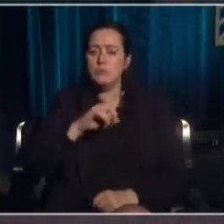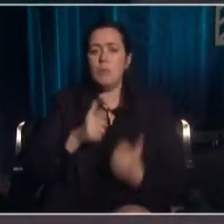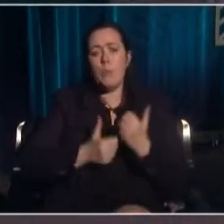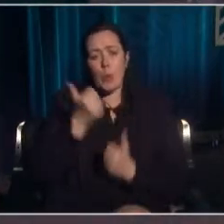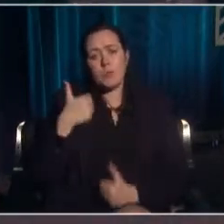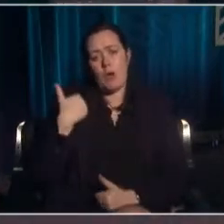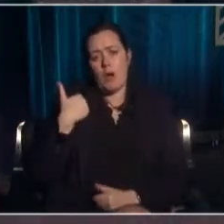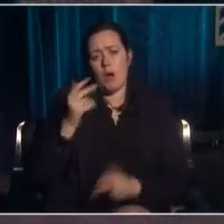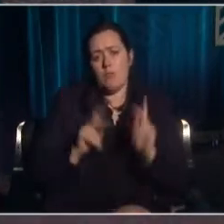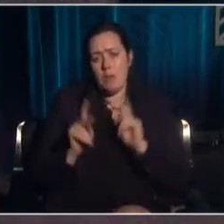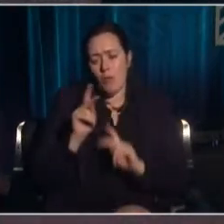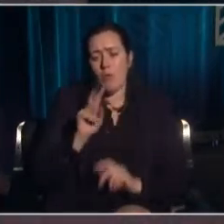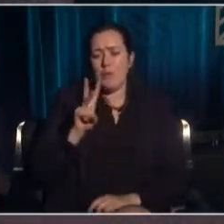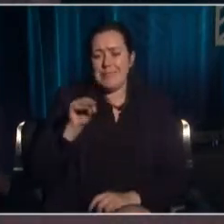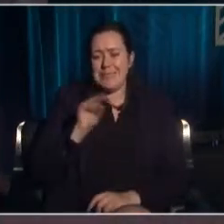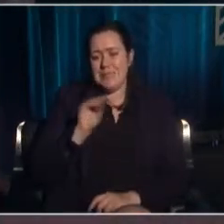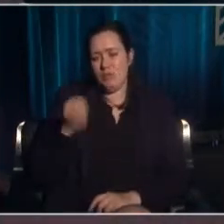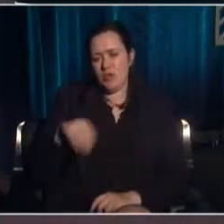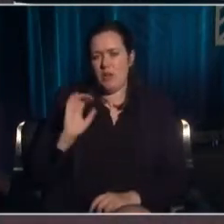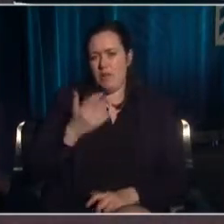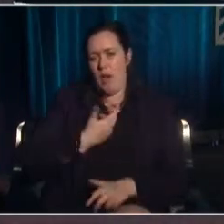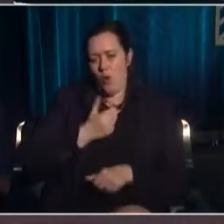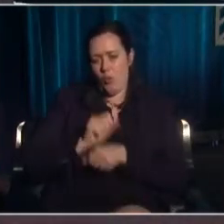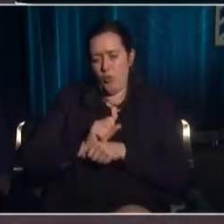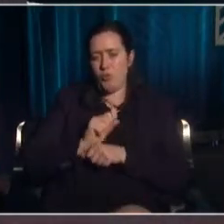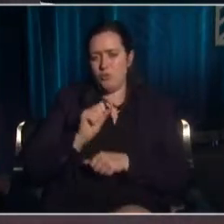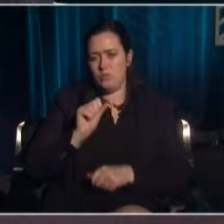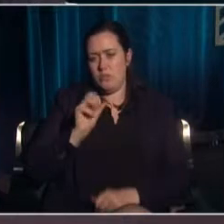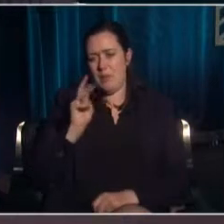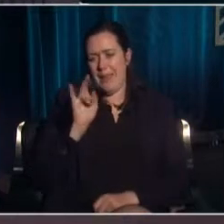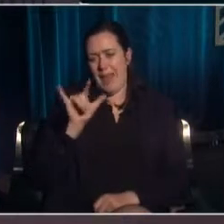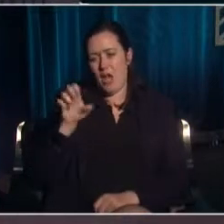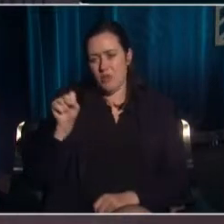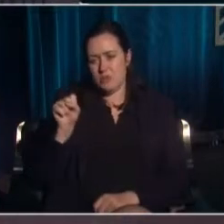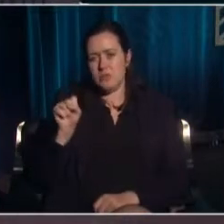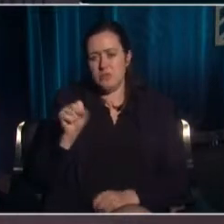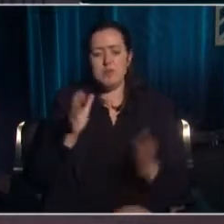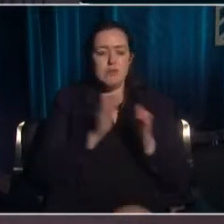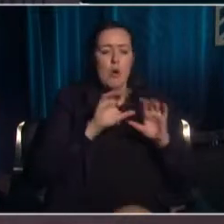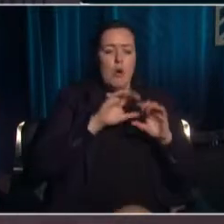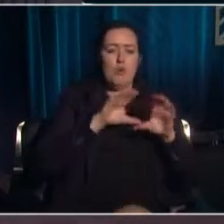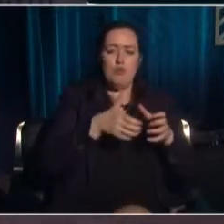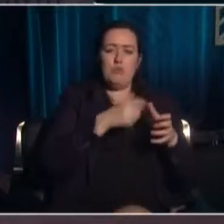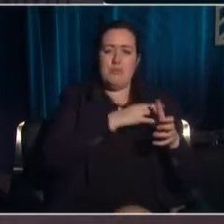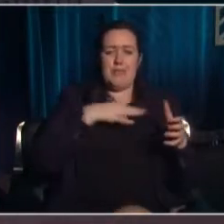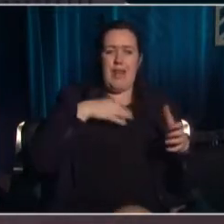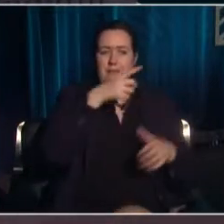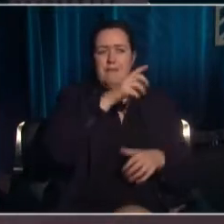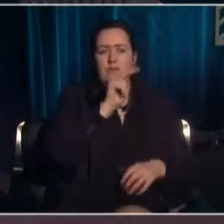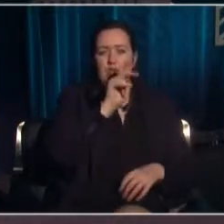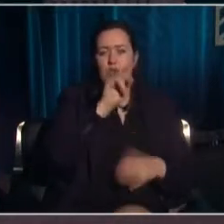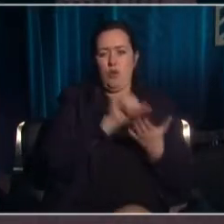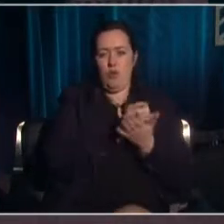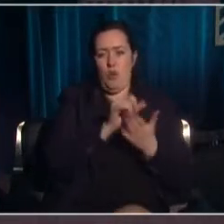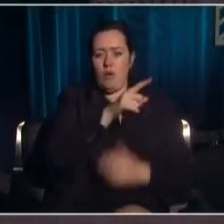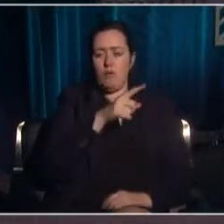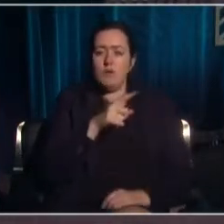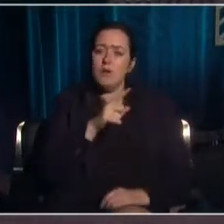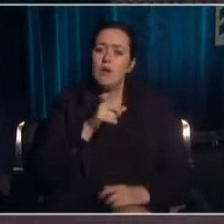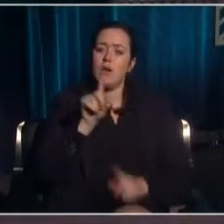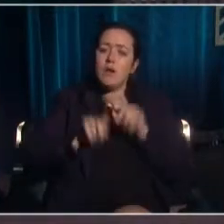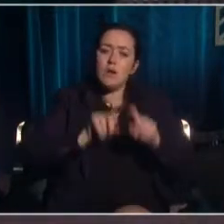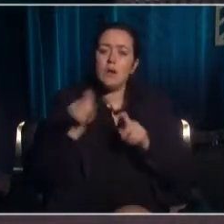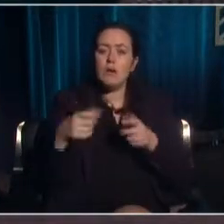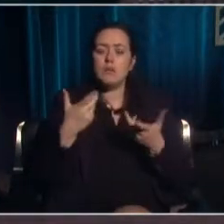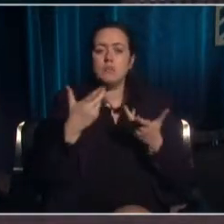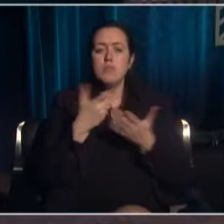people, 60% of our base are millennials, and a small group of staff based out of New York who are asking the questions, what are the levers we can